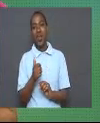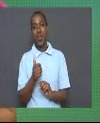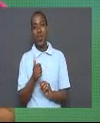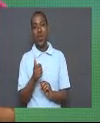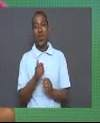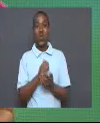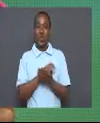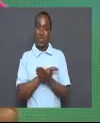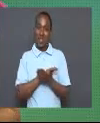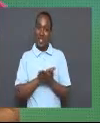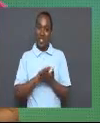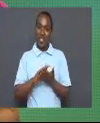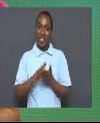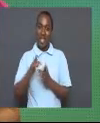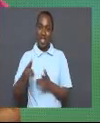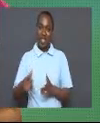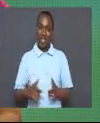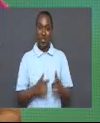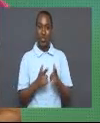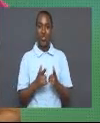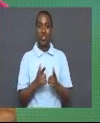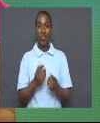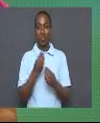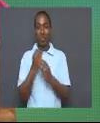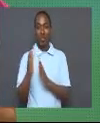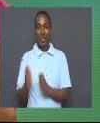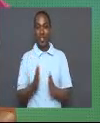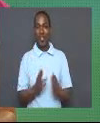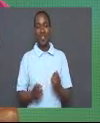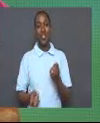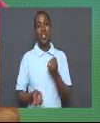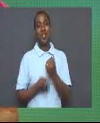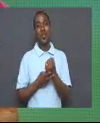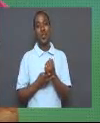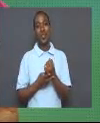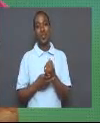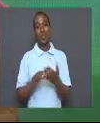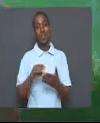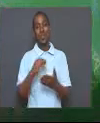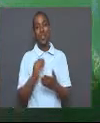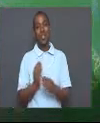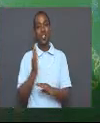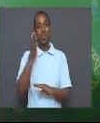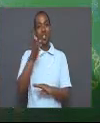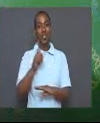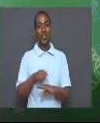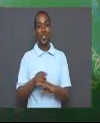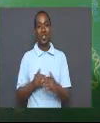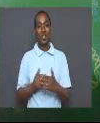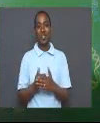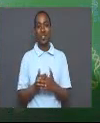as sanitary ways to prepare and store food.